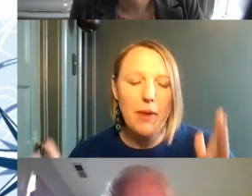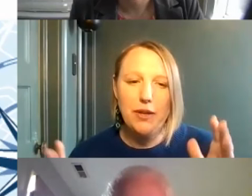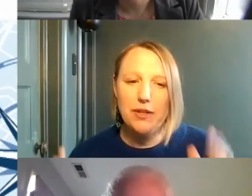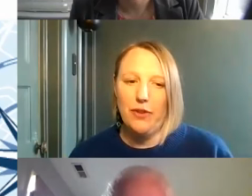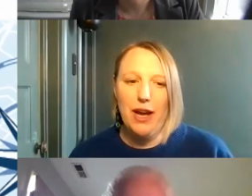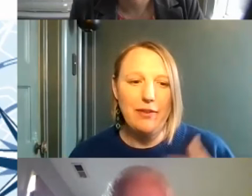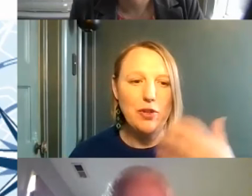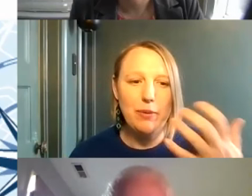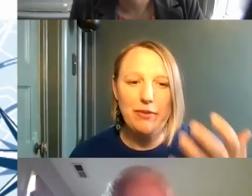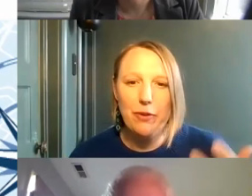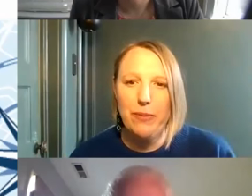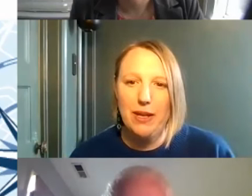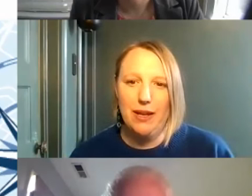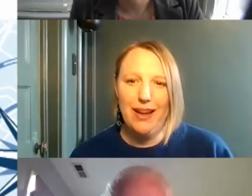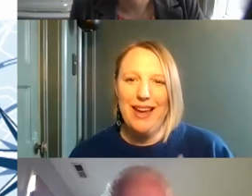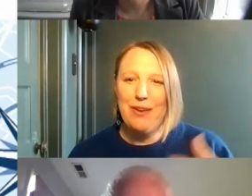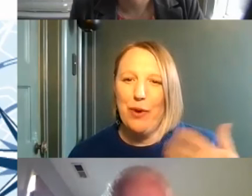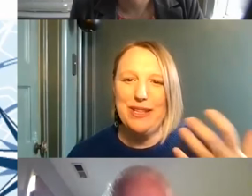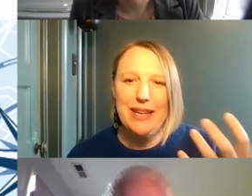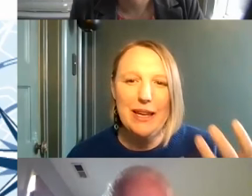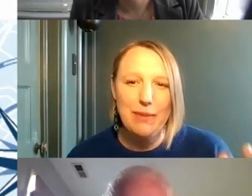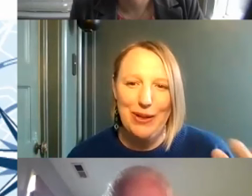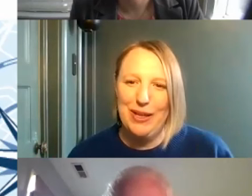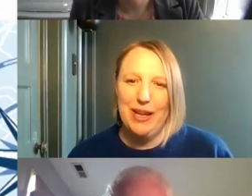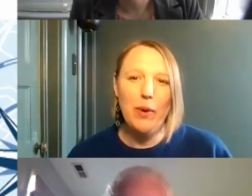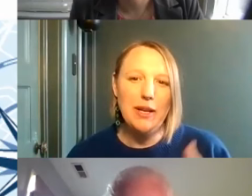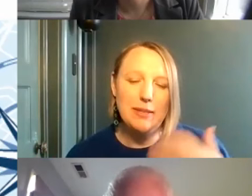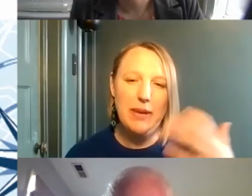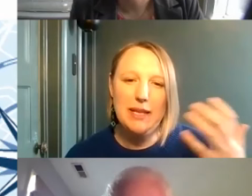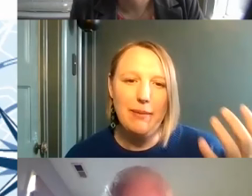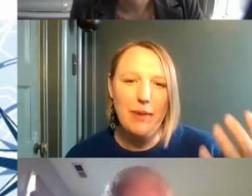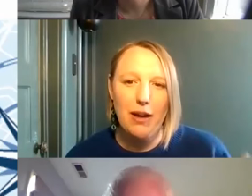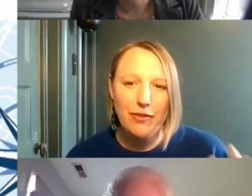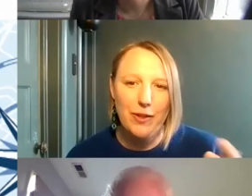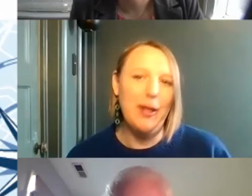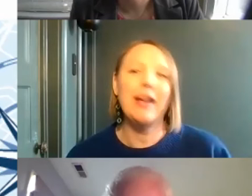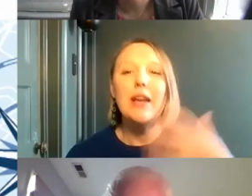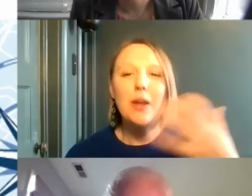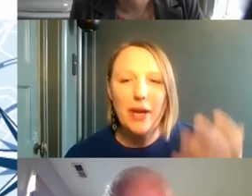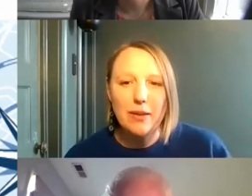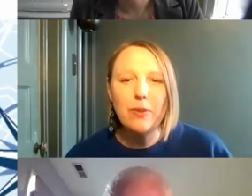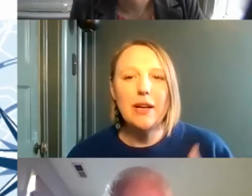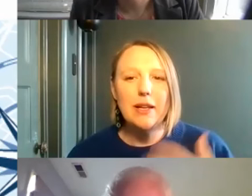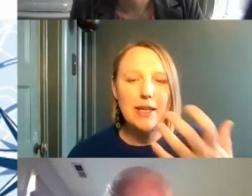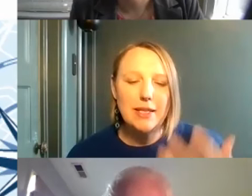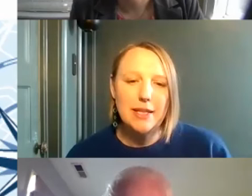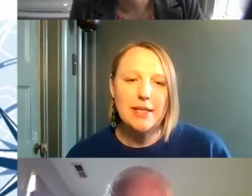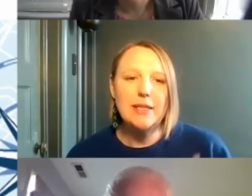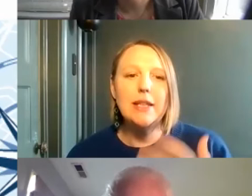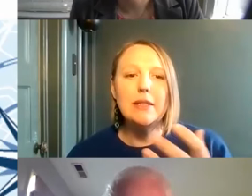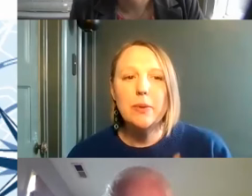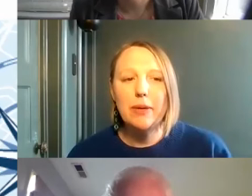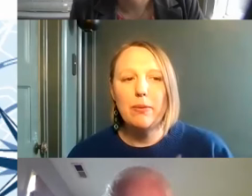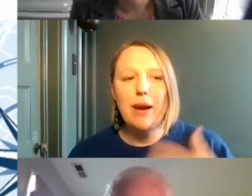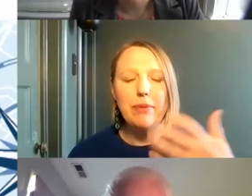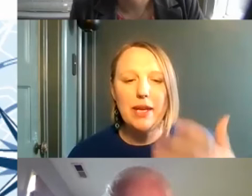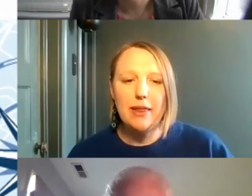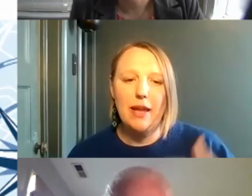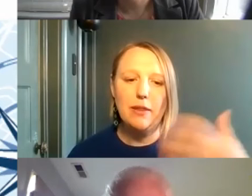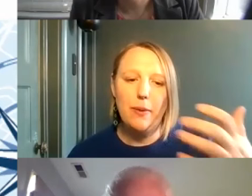there are models for how to have a trauma-informed meeting. What does email look like? What does paid time off look like? Right there, these exist. And so